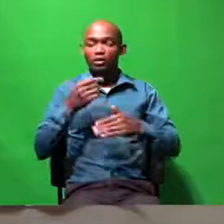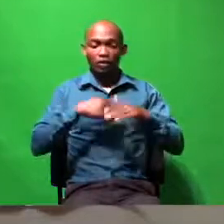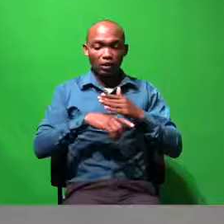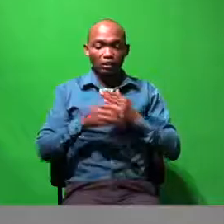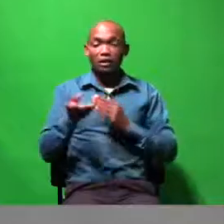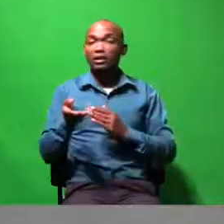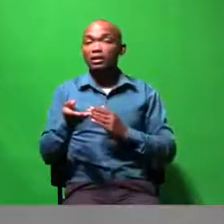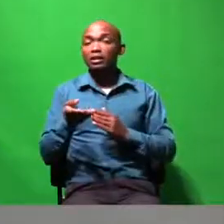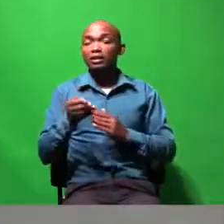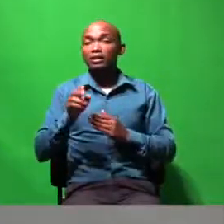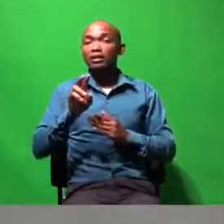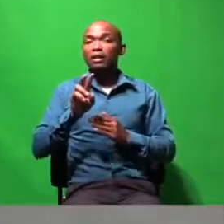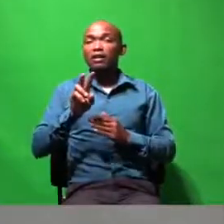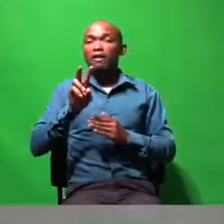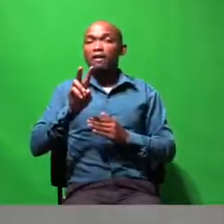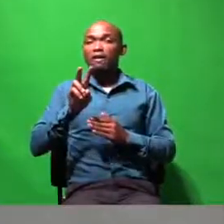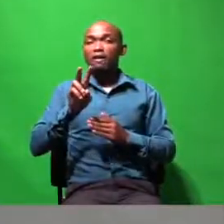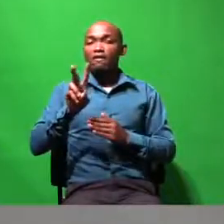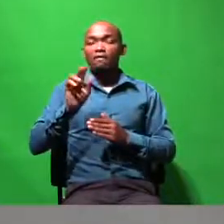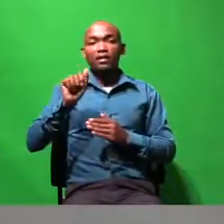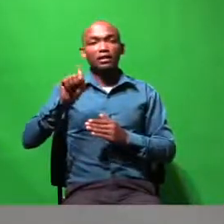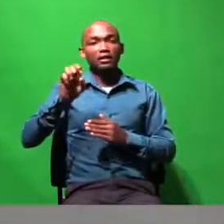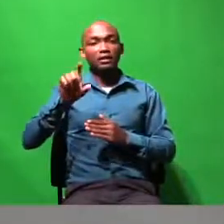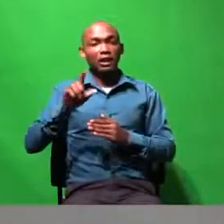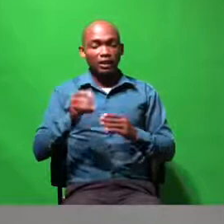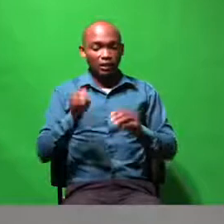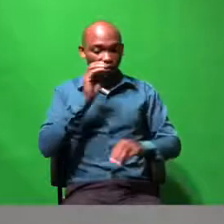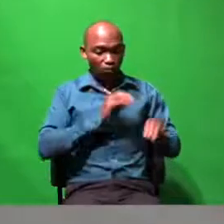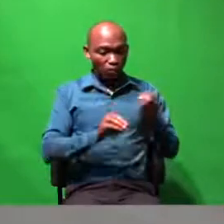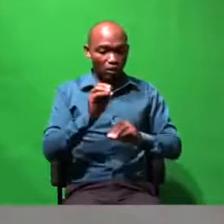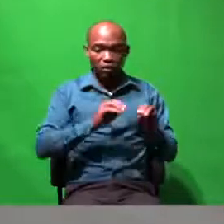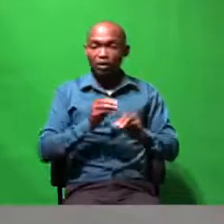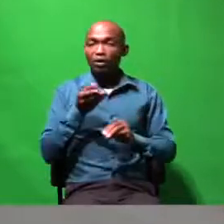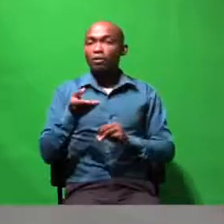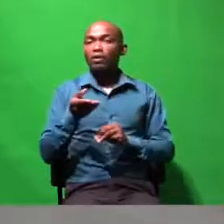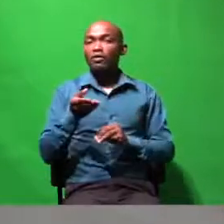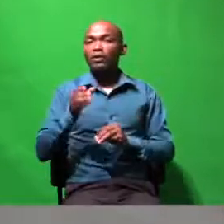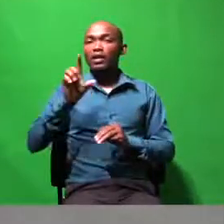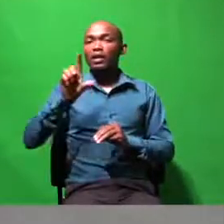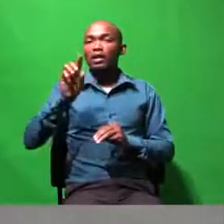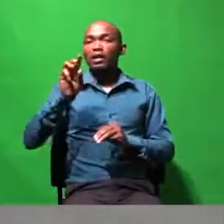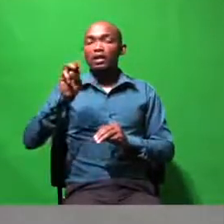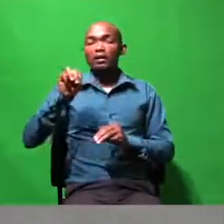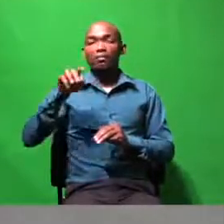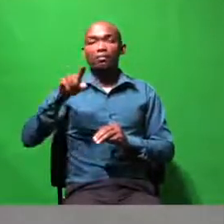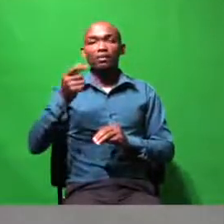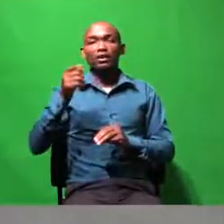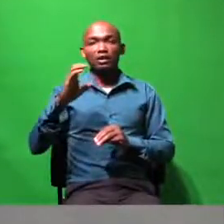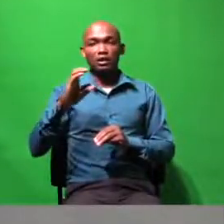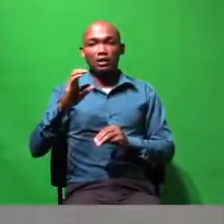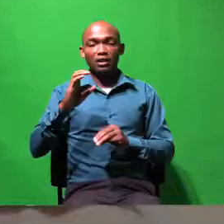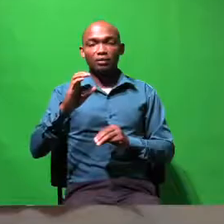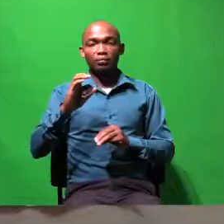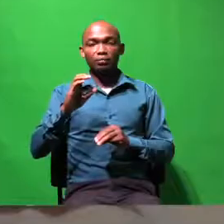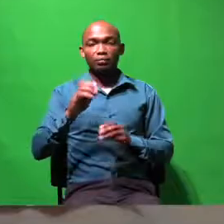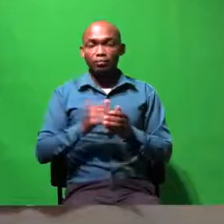these vessels and will be mixed with the lymphatic vessels, I mean